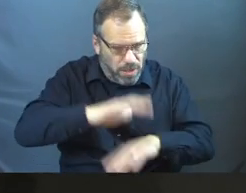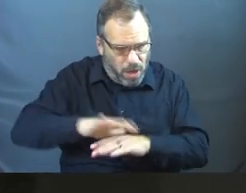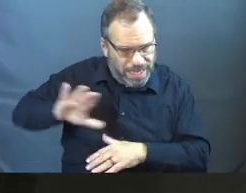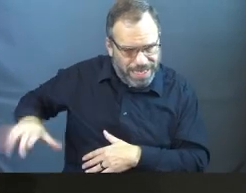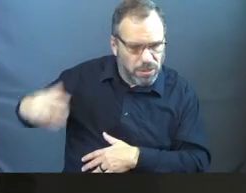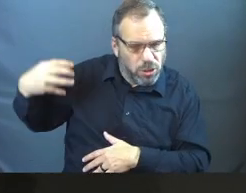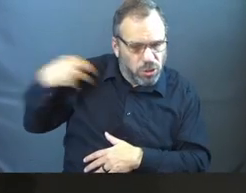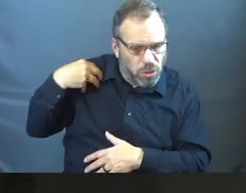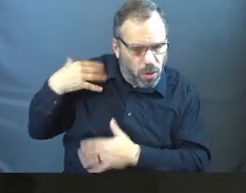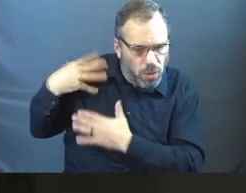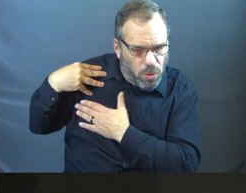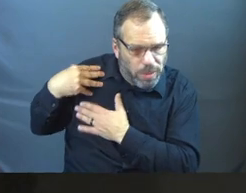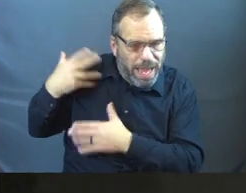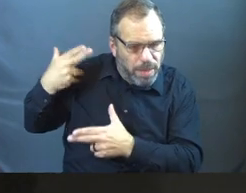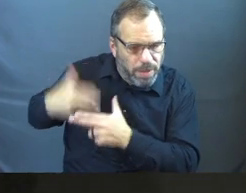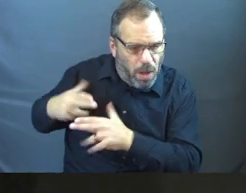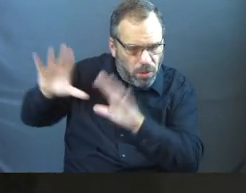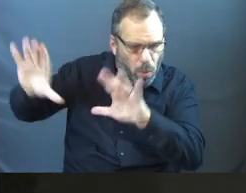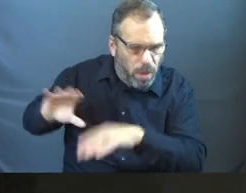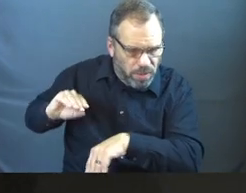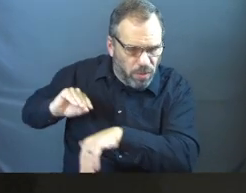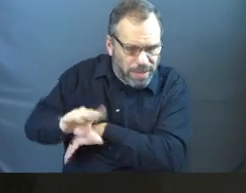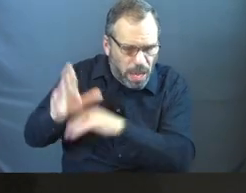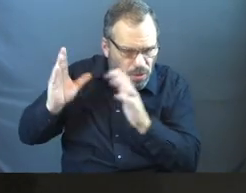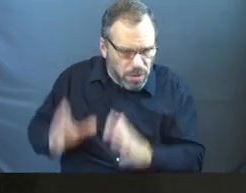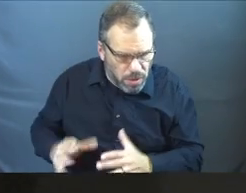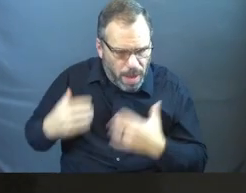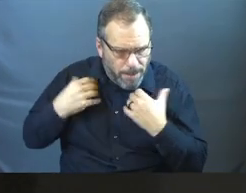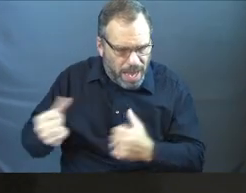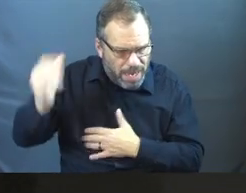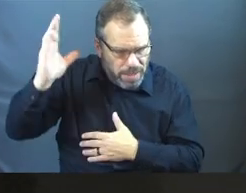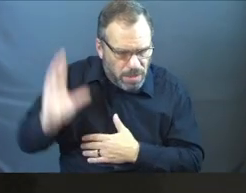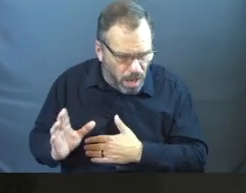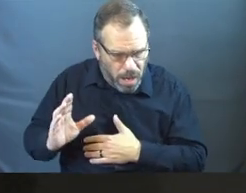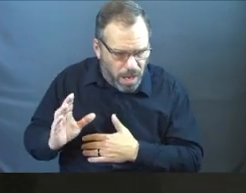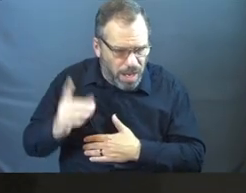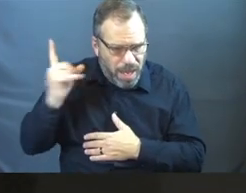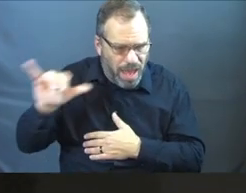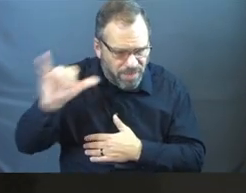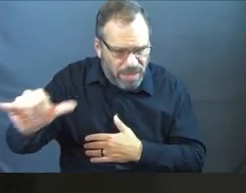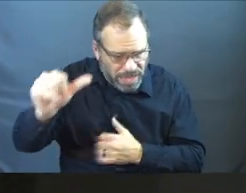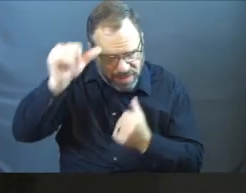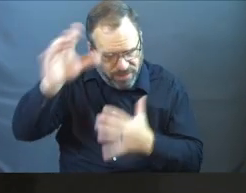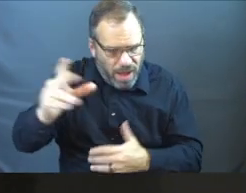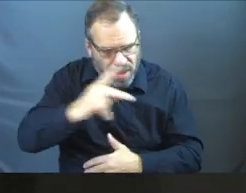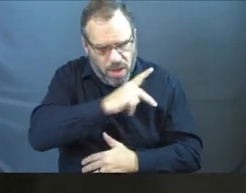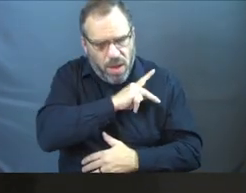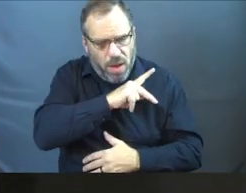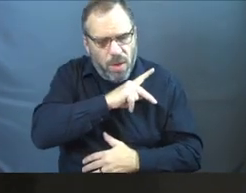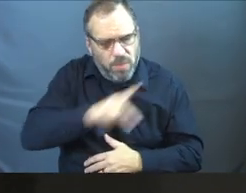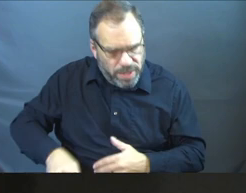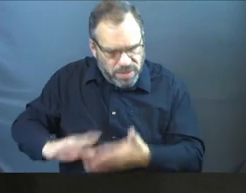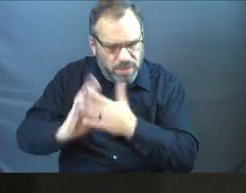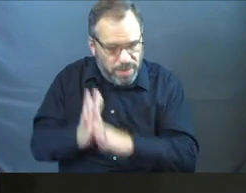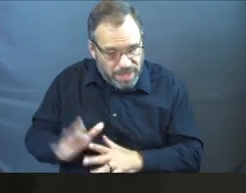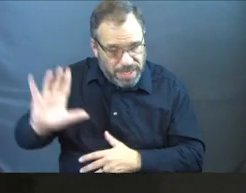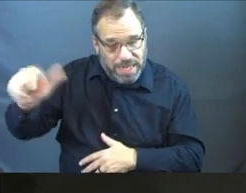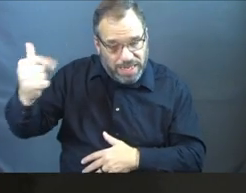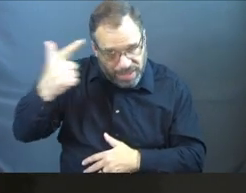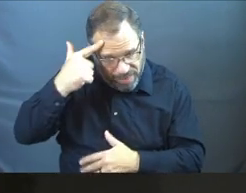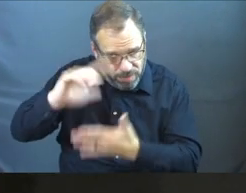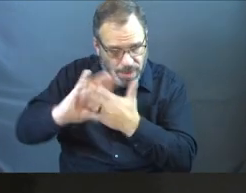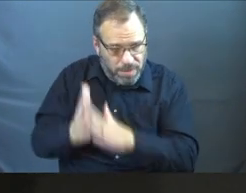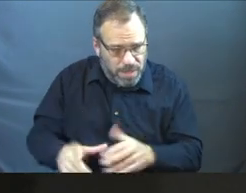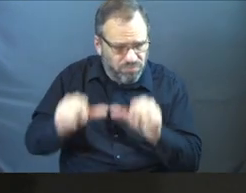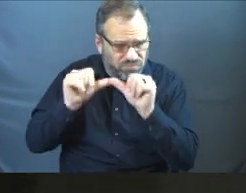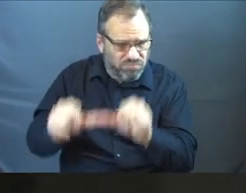his shoulders, and he will be called Wonderful Counselor, Mighty God, Everlasting Father, Prince of Peace. His government and its peace will